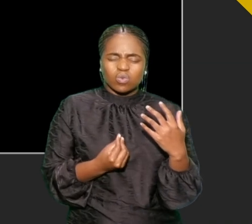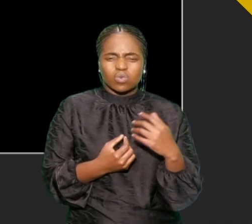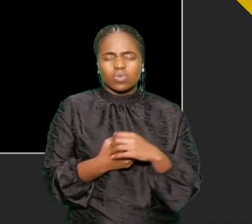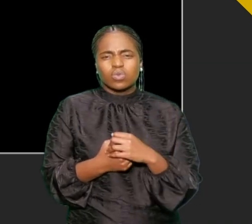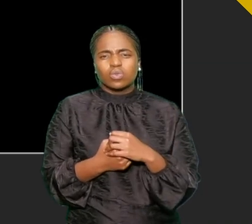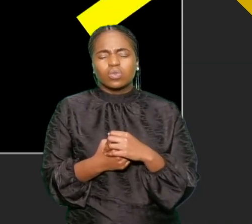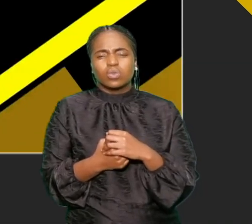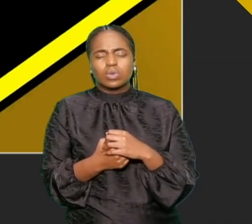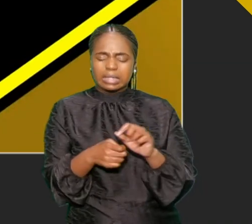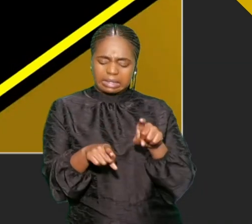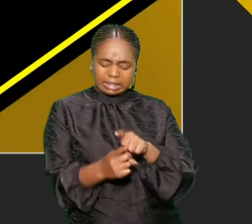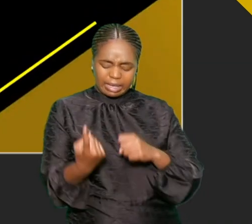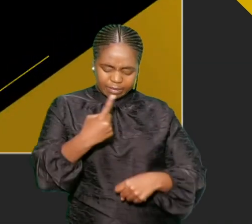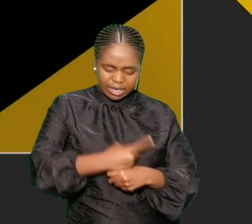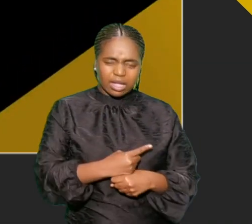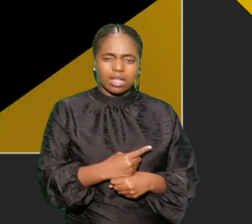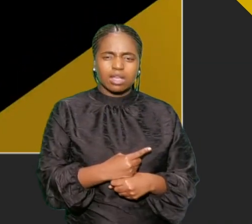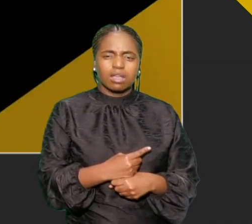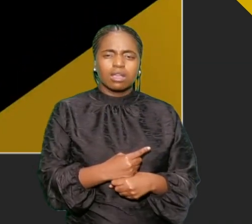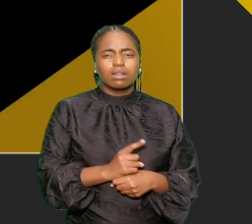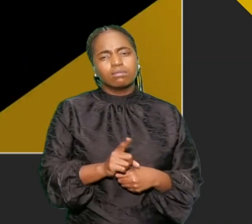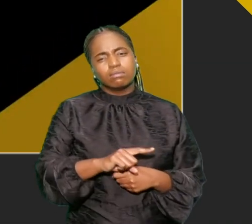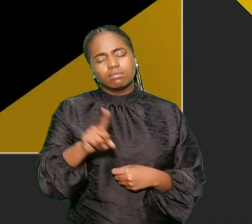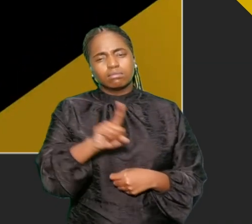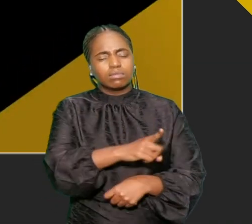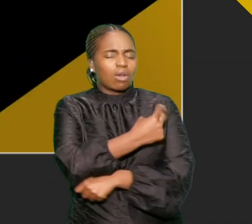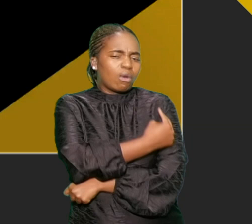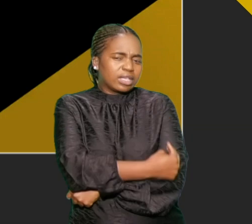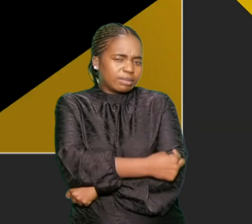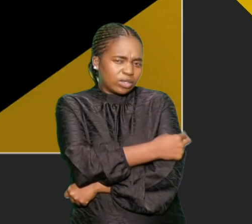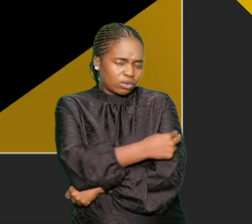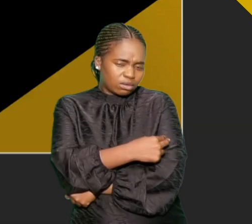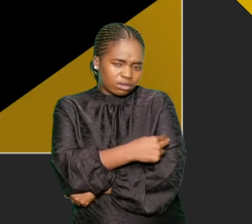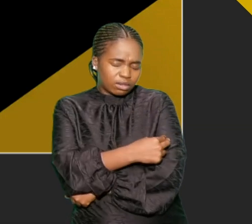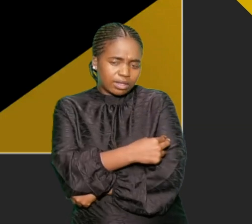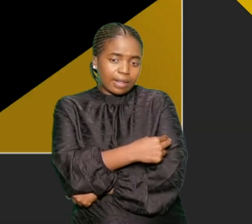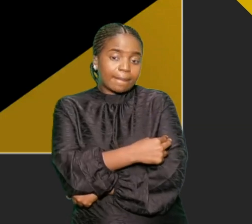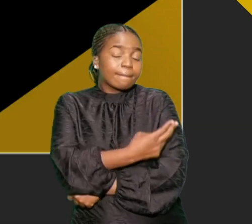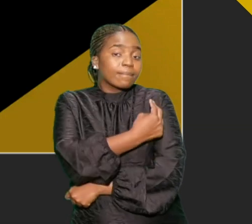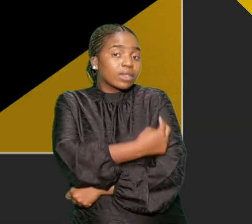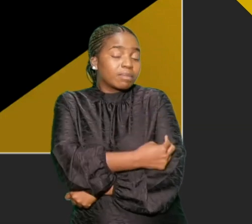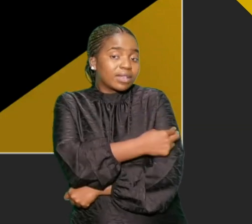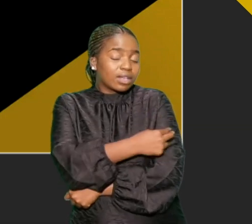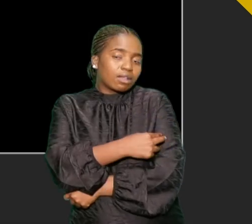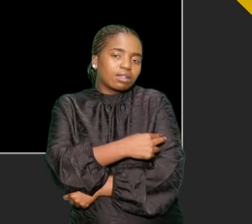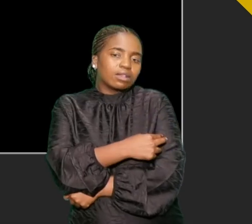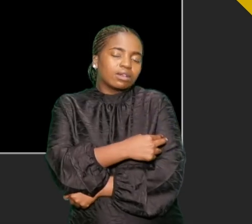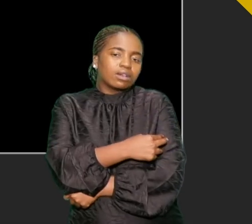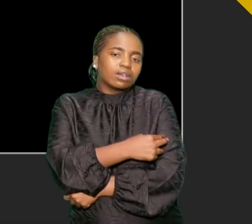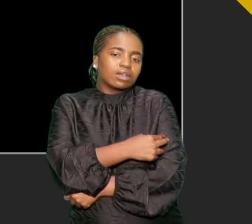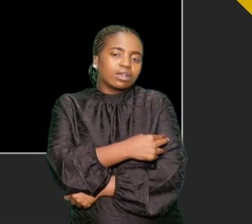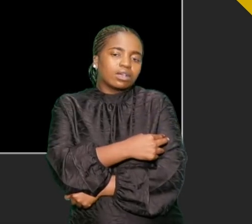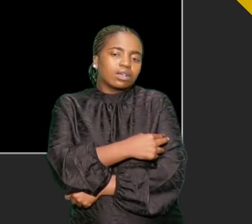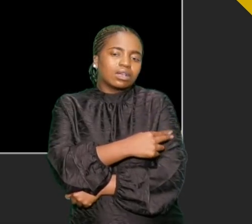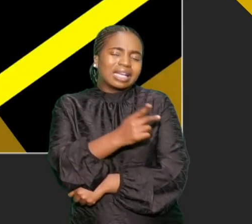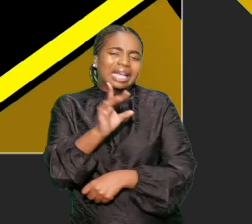Later on that day, he was taken to the hospital, only to find out that he was bitten